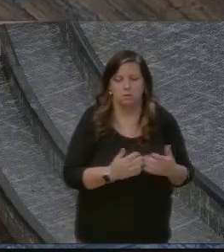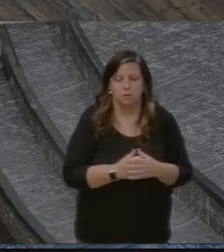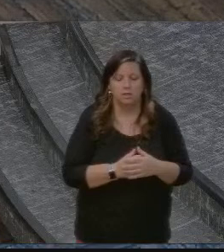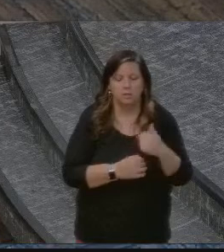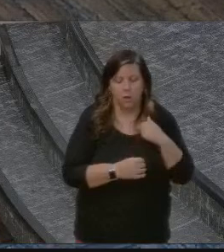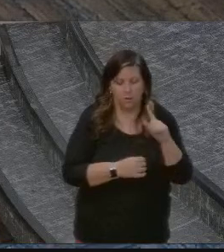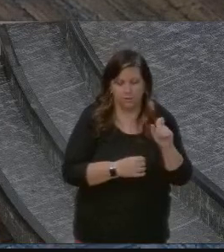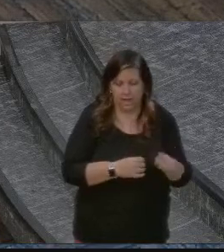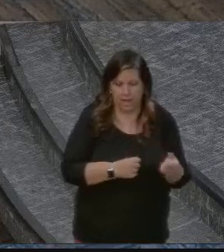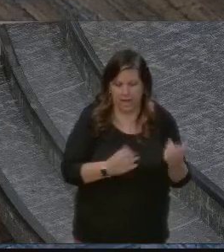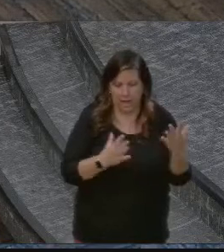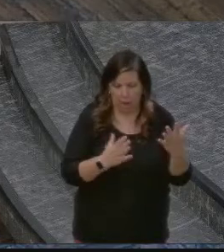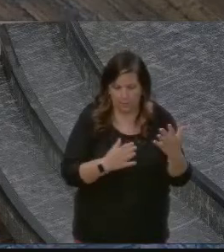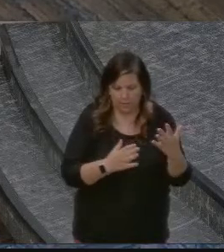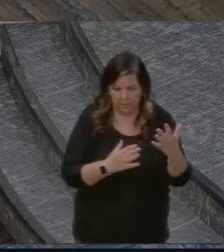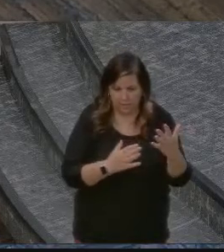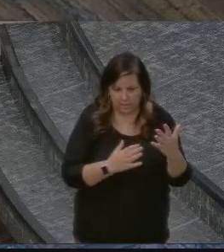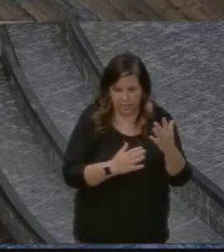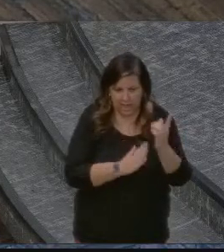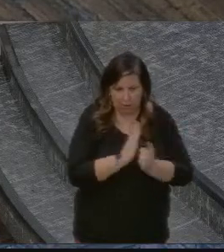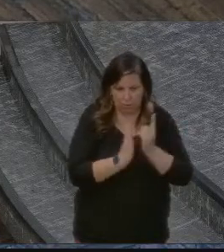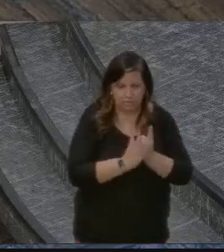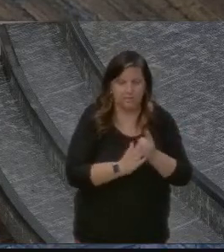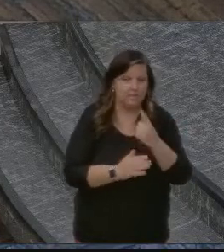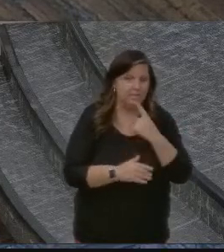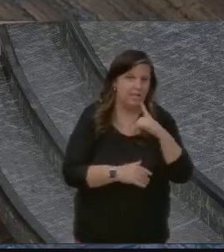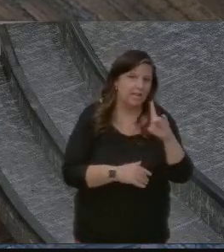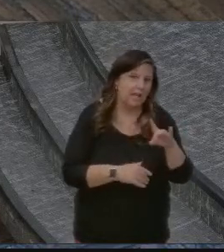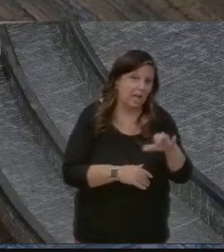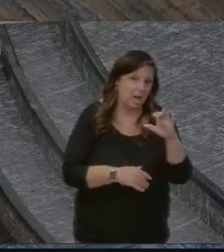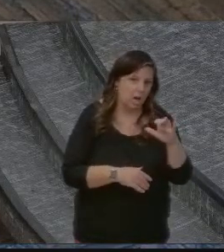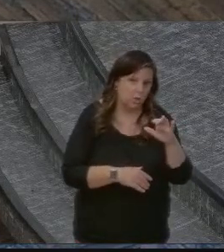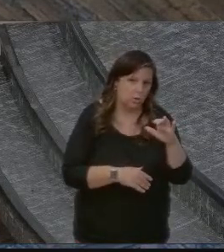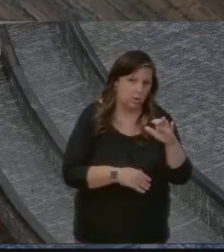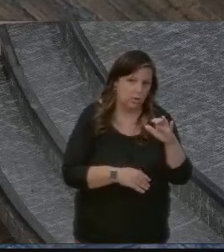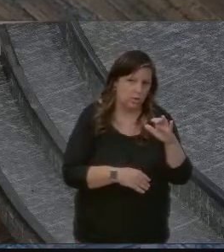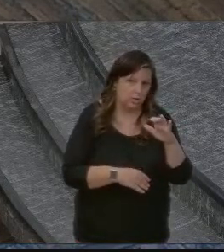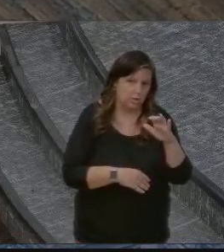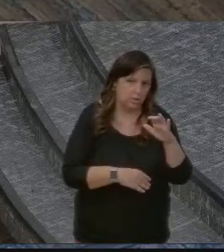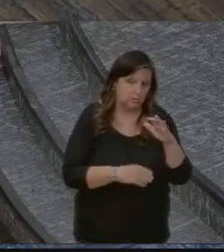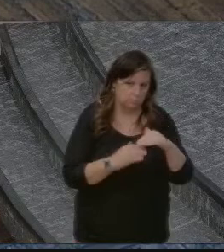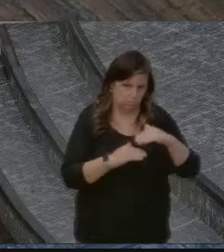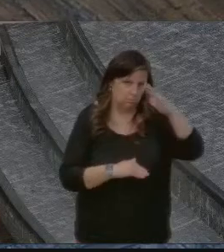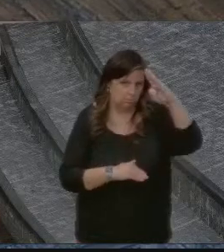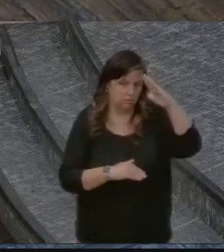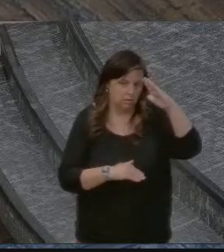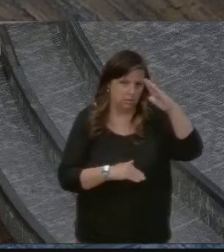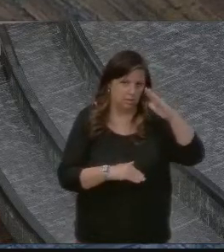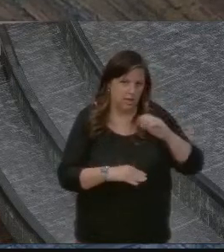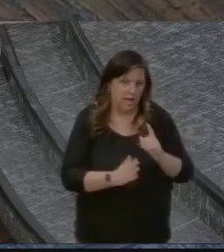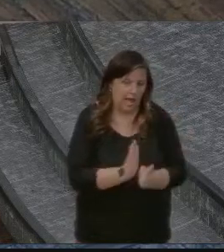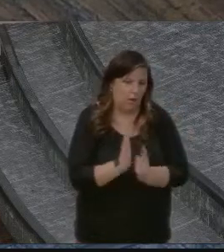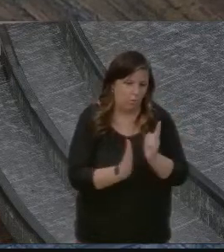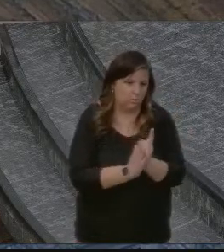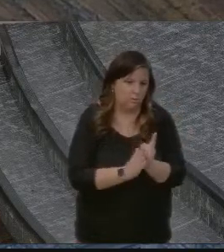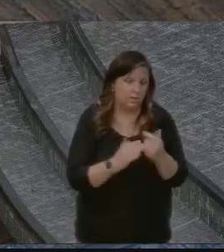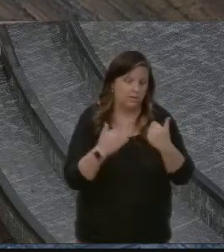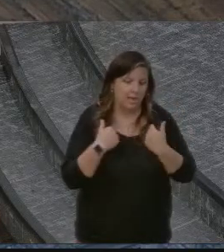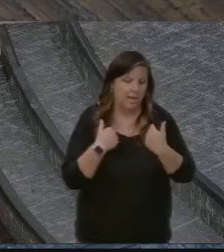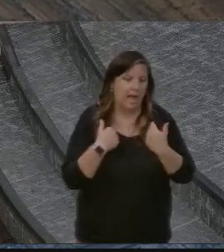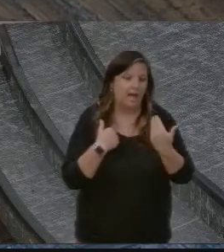audit? 800 plus man hours. And so they had a team of 3, so that means 7 full weeks